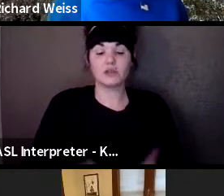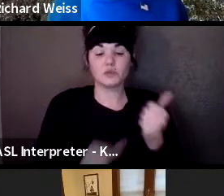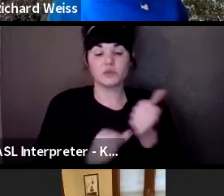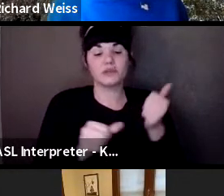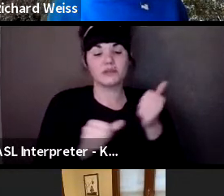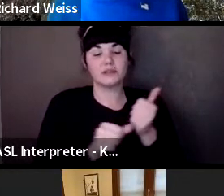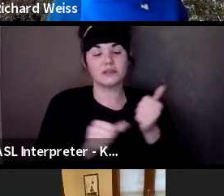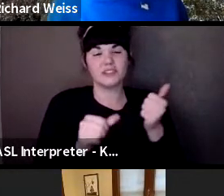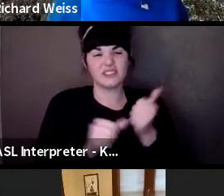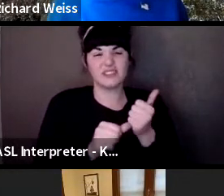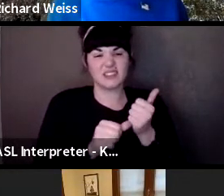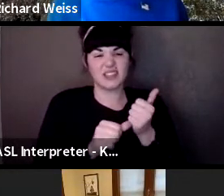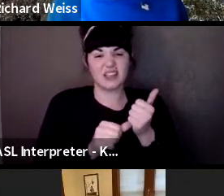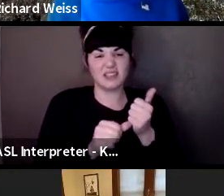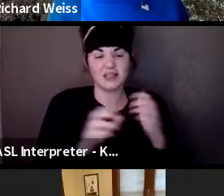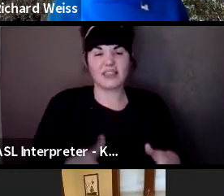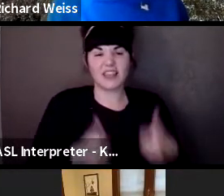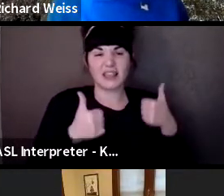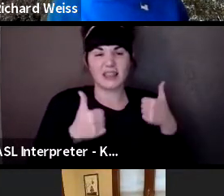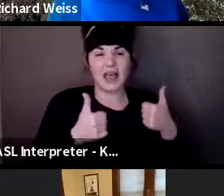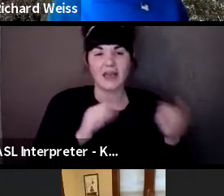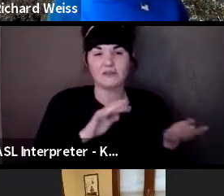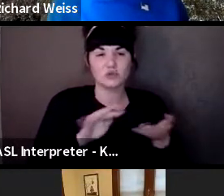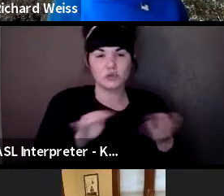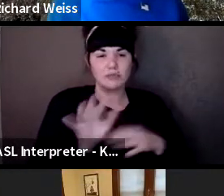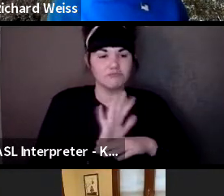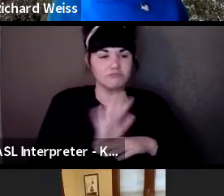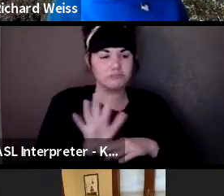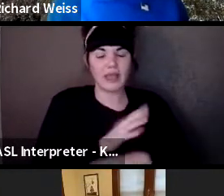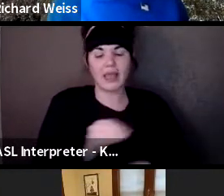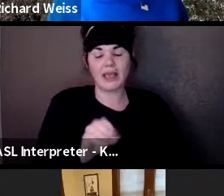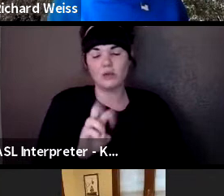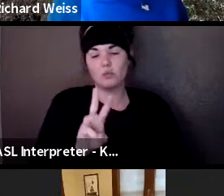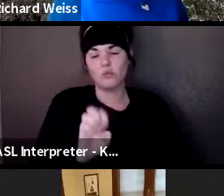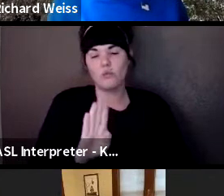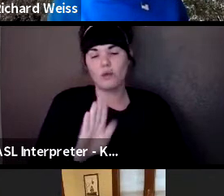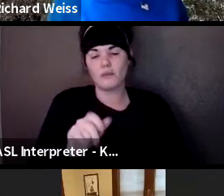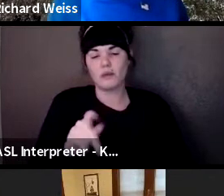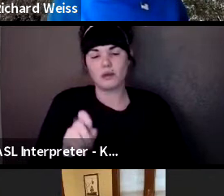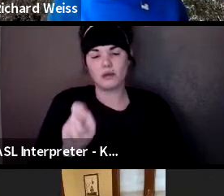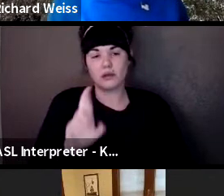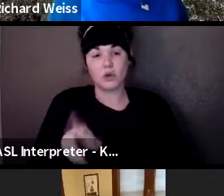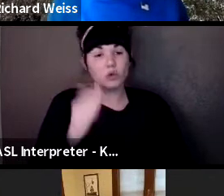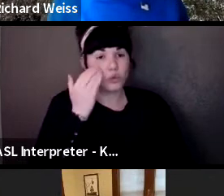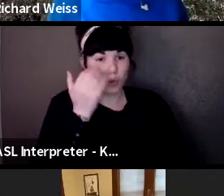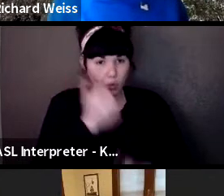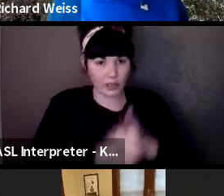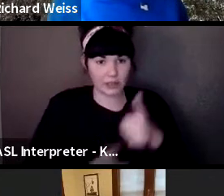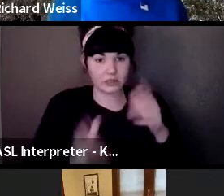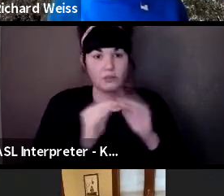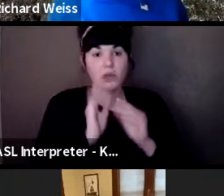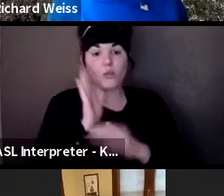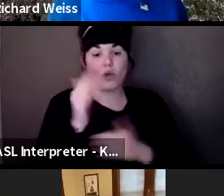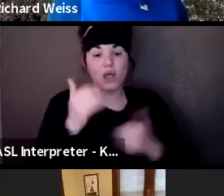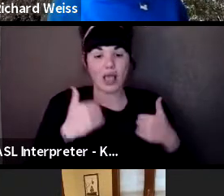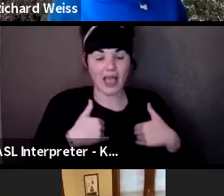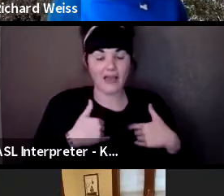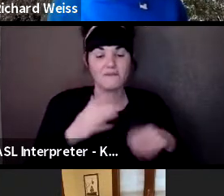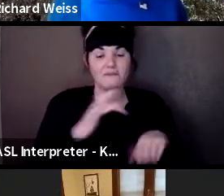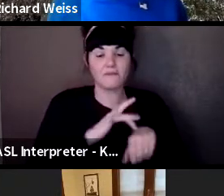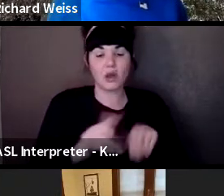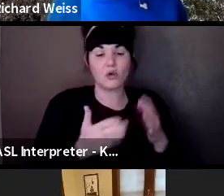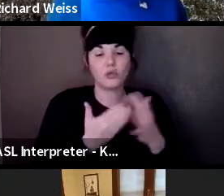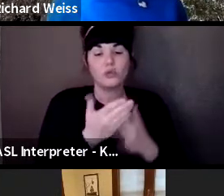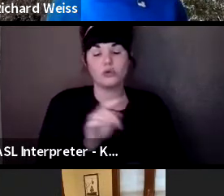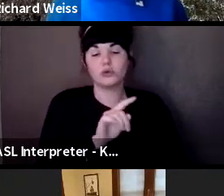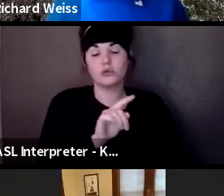and Zoom webinar of the event. Each hearing, as you know, will be broadcast in Zoom and live on YouTube.